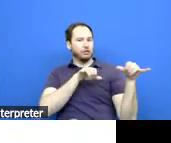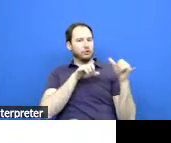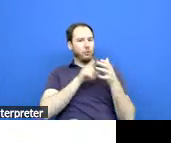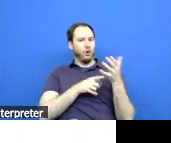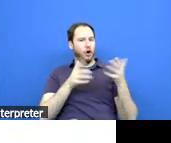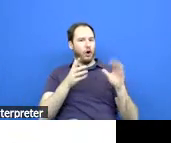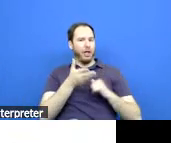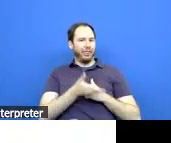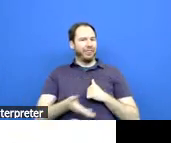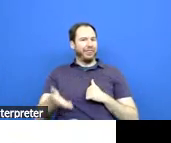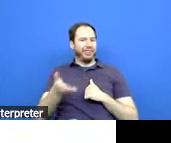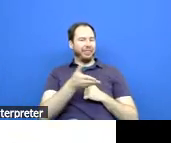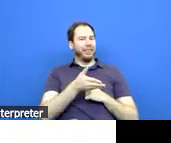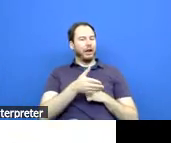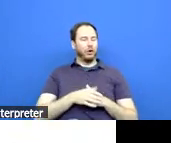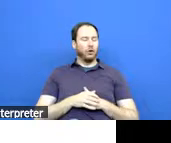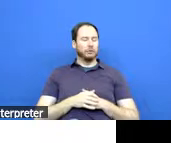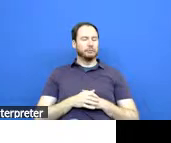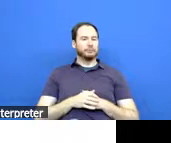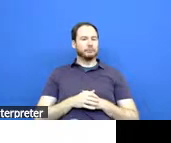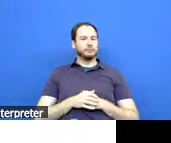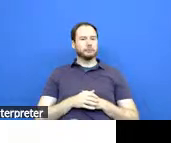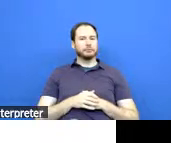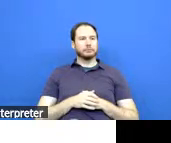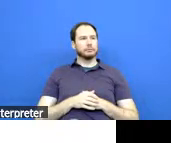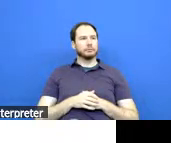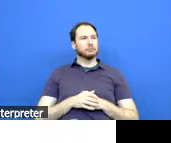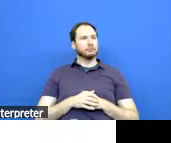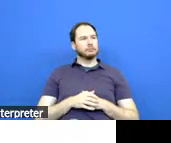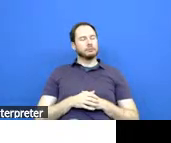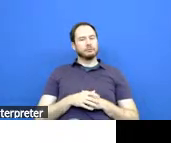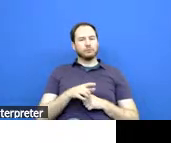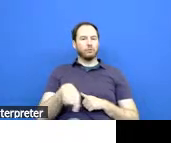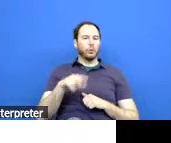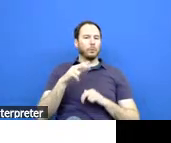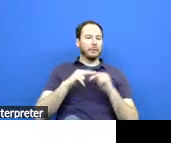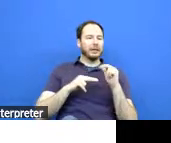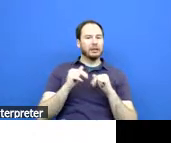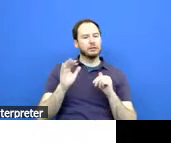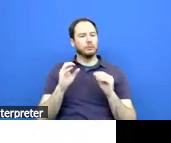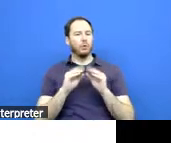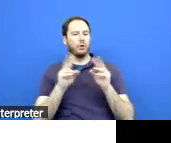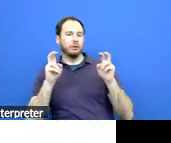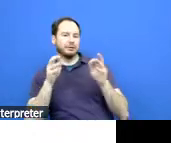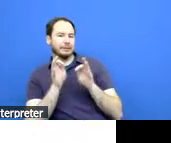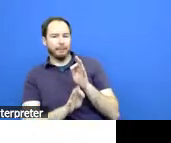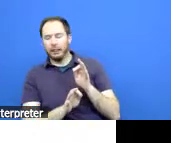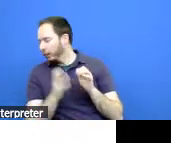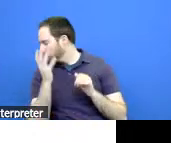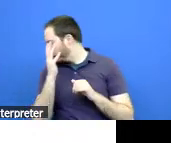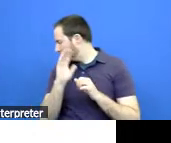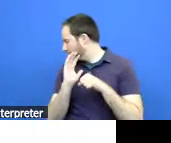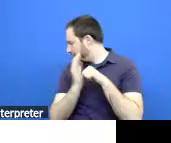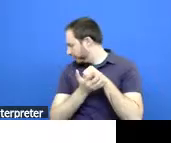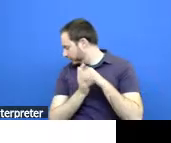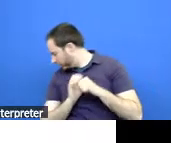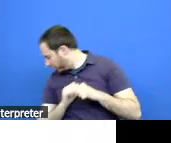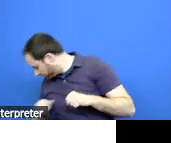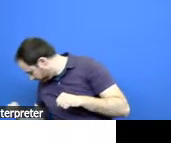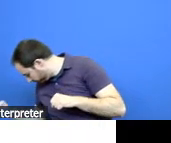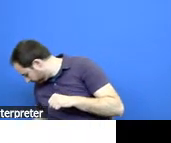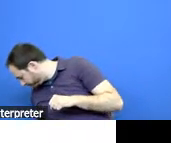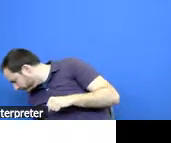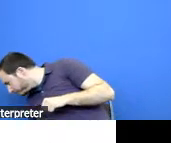kind of the nature of that historic district. With a lot of those buildings kind of being kind of a more simpler facades with some